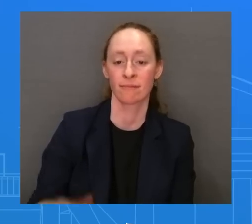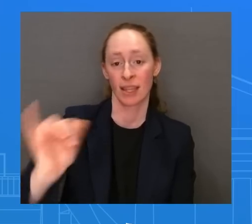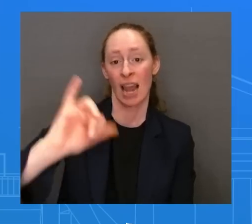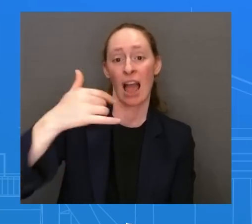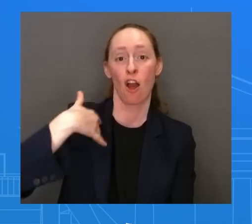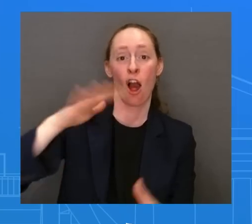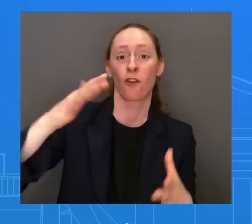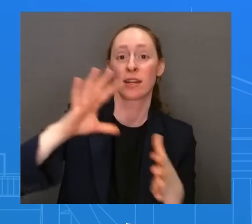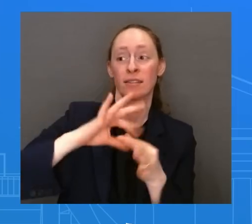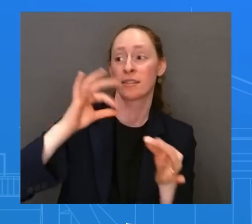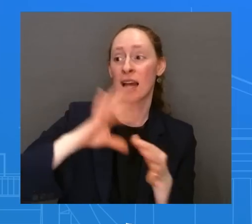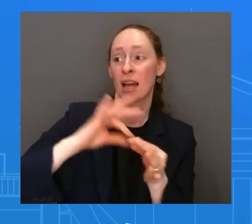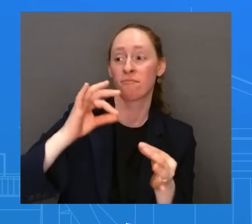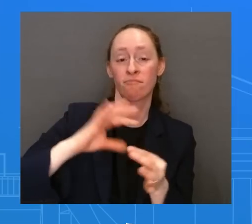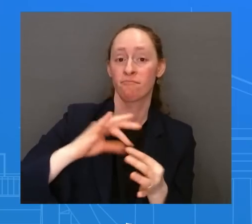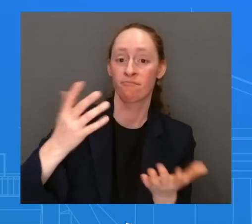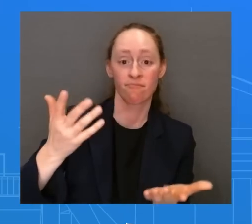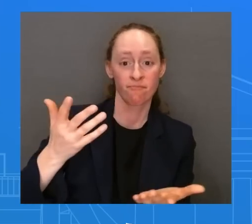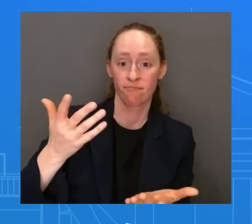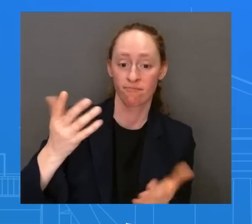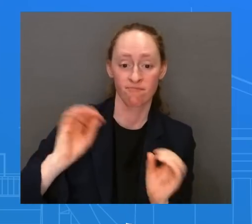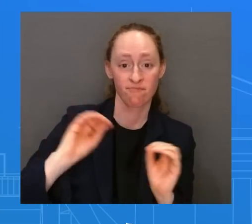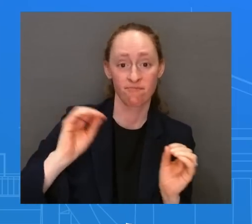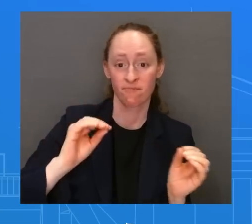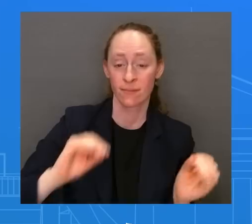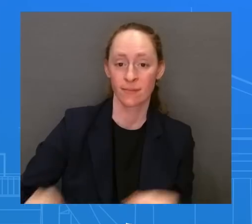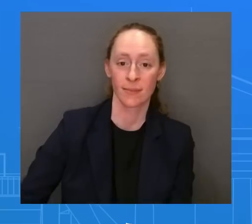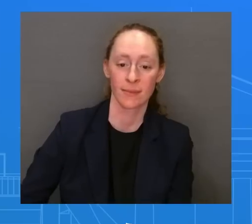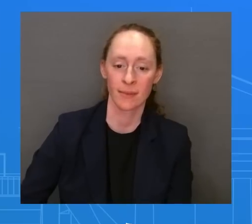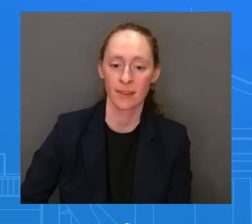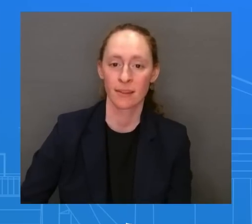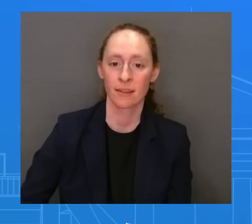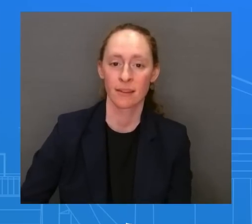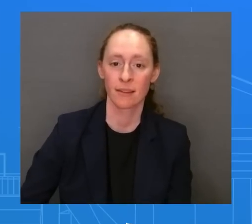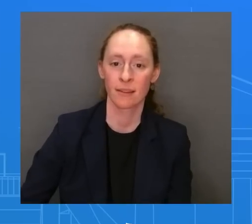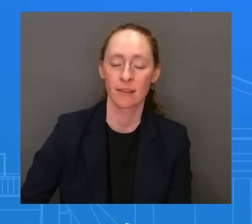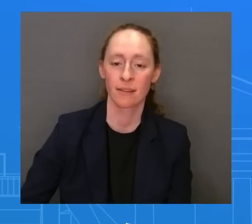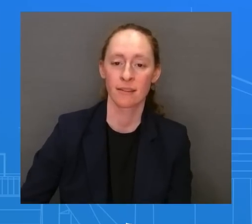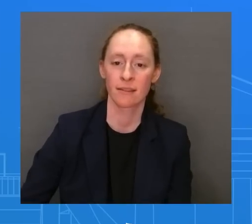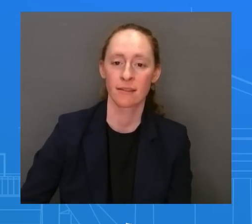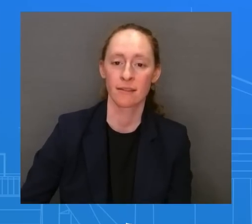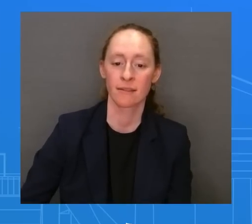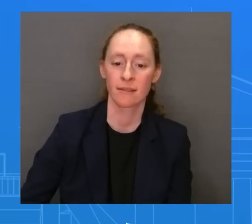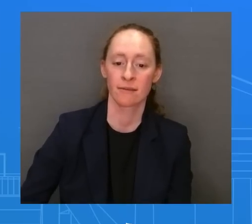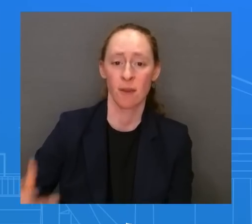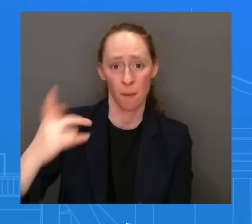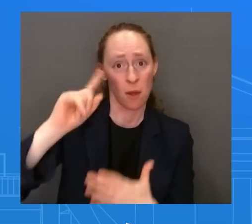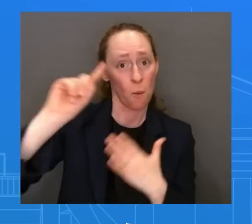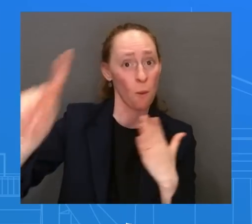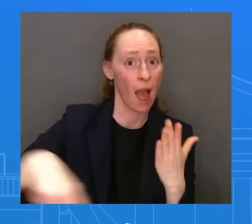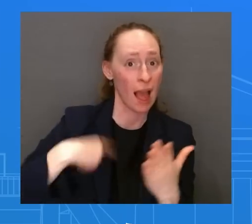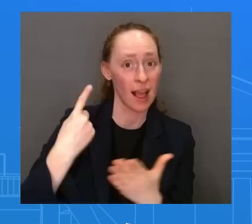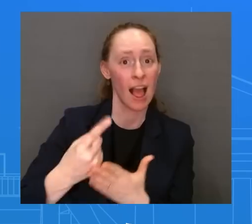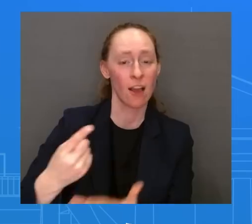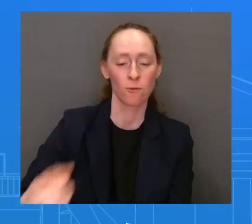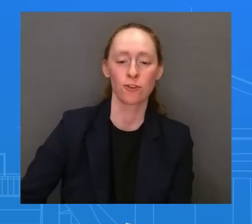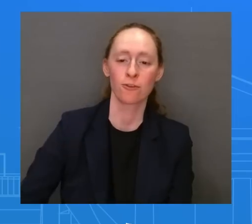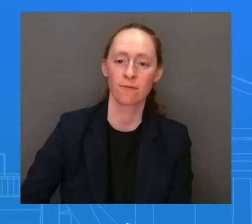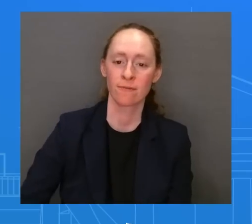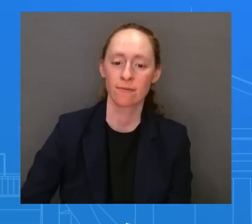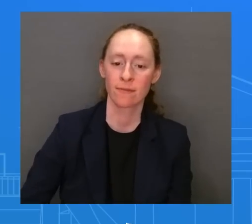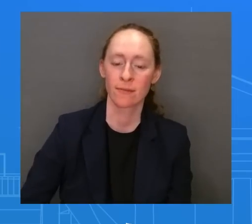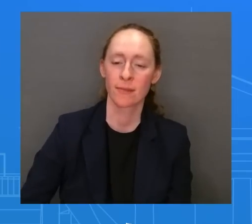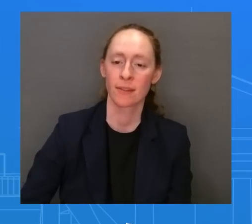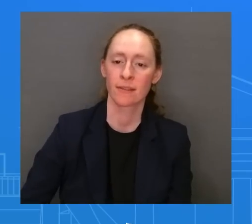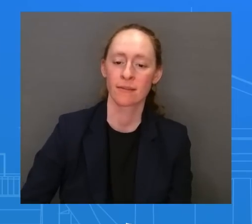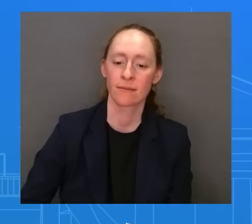forthcoming it's been about an hour thank you thank you Carlene and thank you John I have two occasions